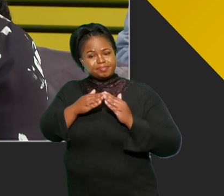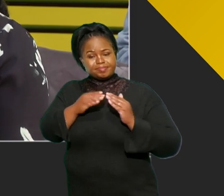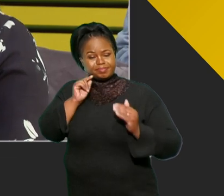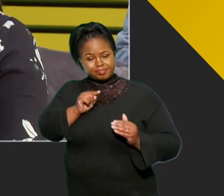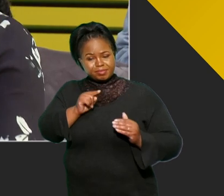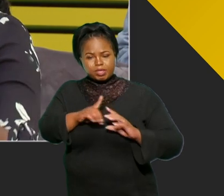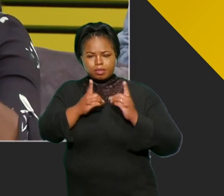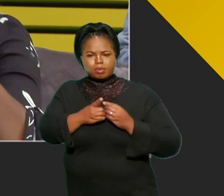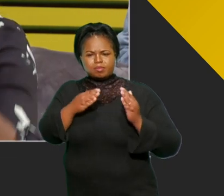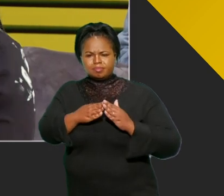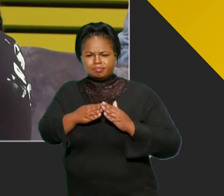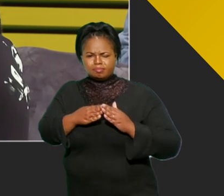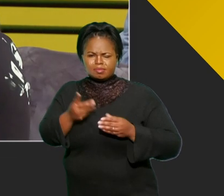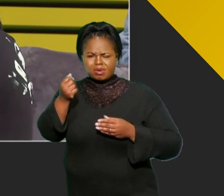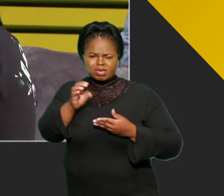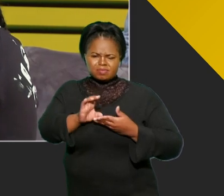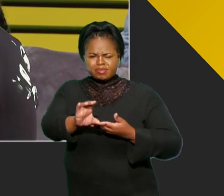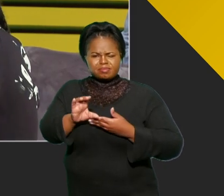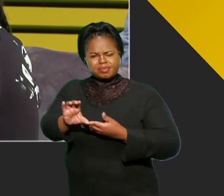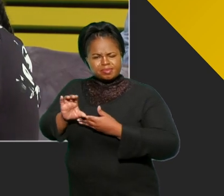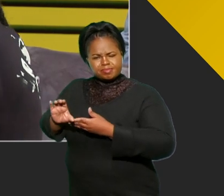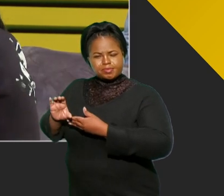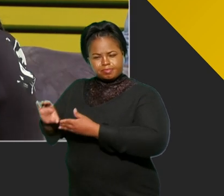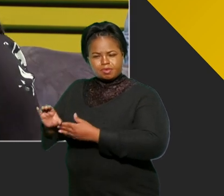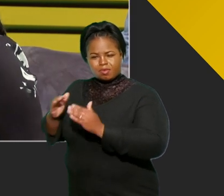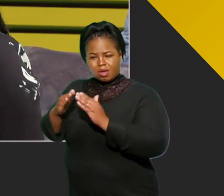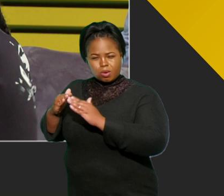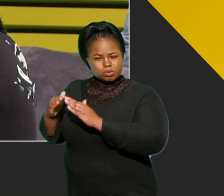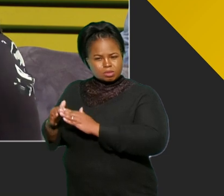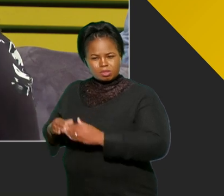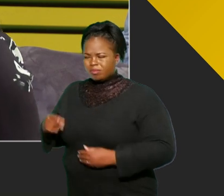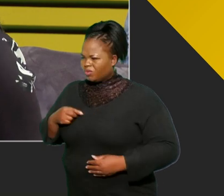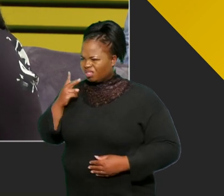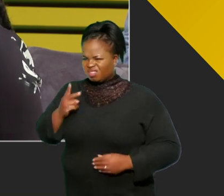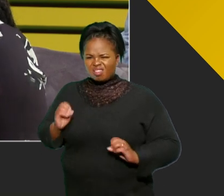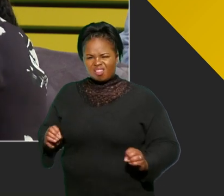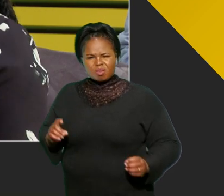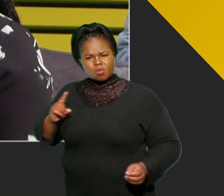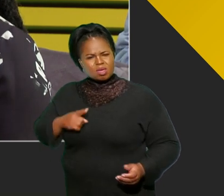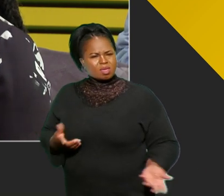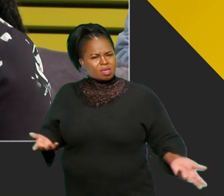is driving, pumping billions into housing. Why are we not feeling those billions? So